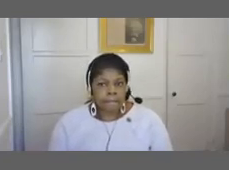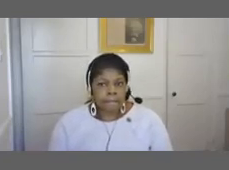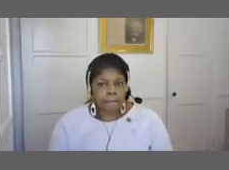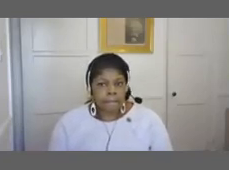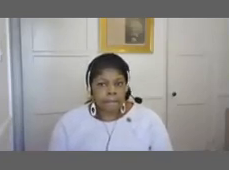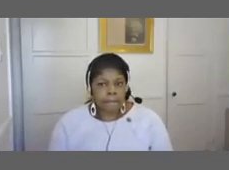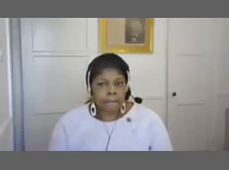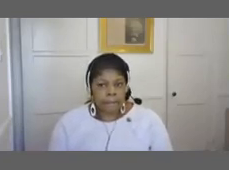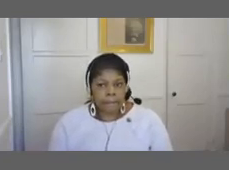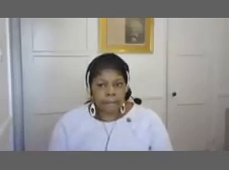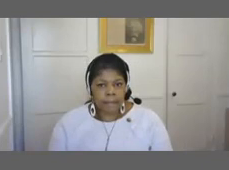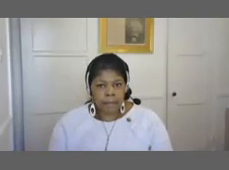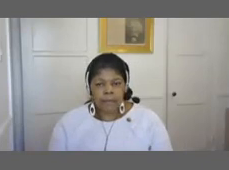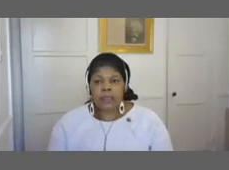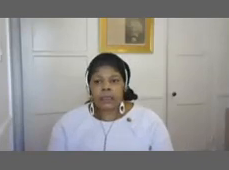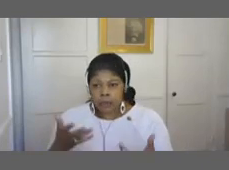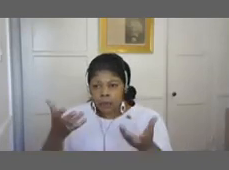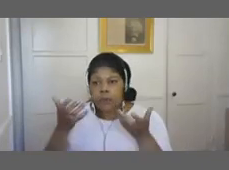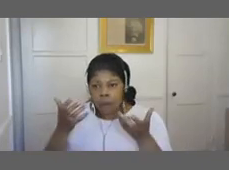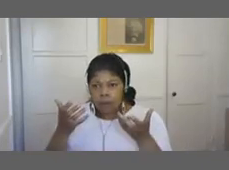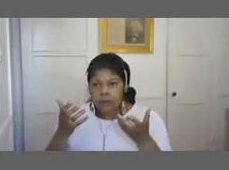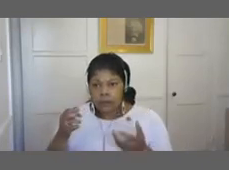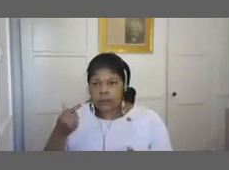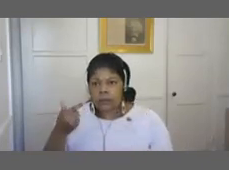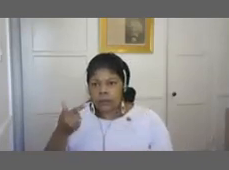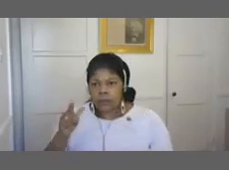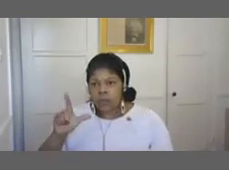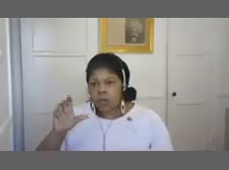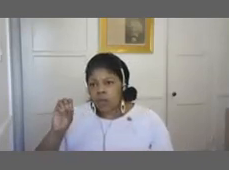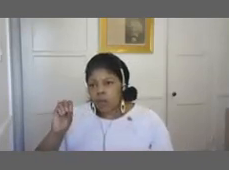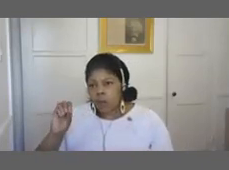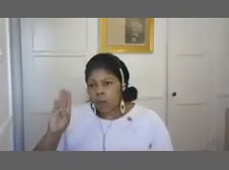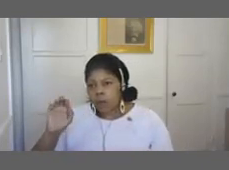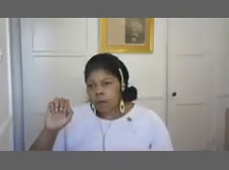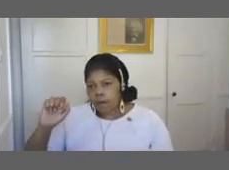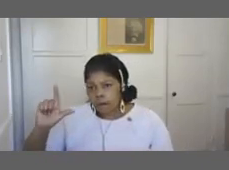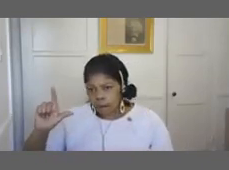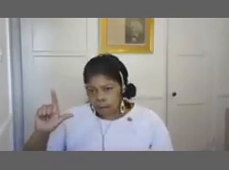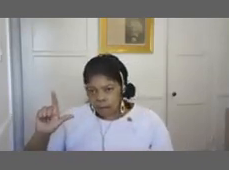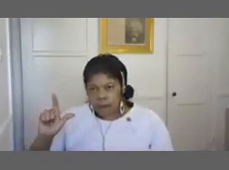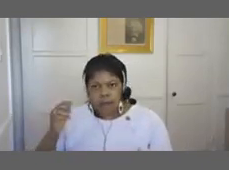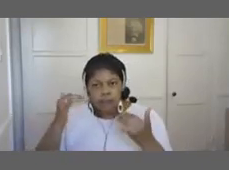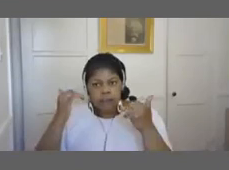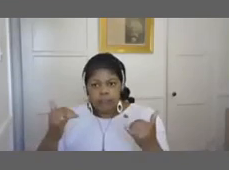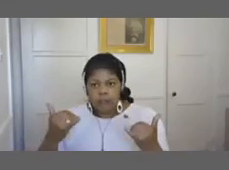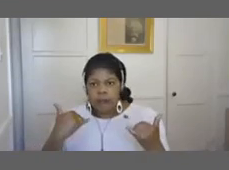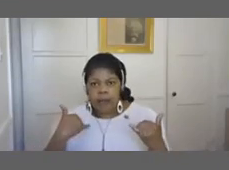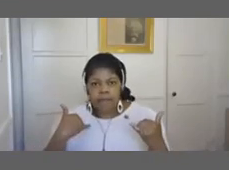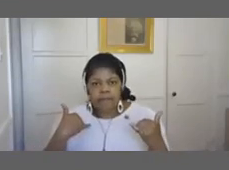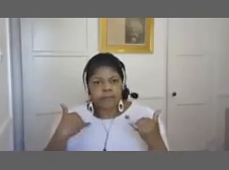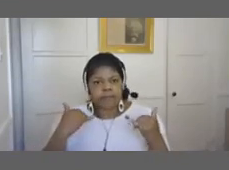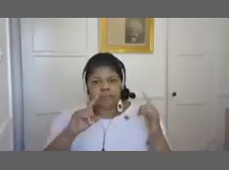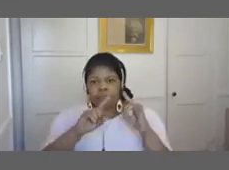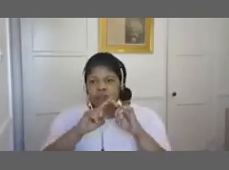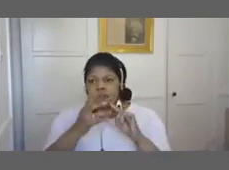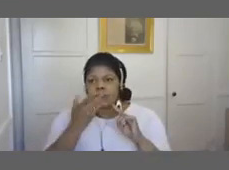And I do want it to be global. Okay. So now I have a whole selection of colors down here that are really kind of